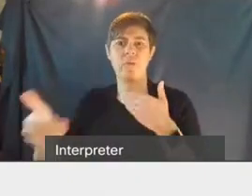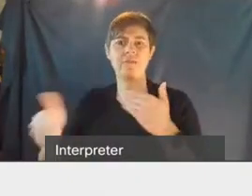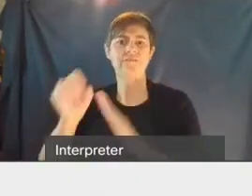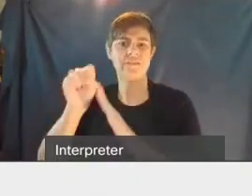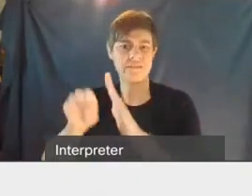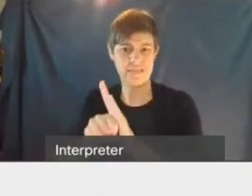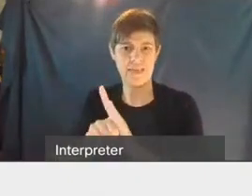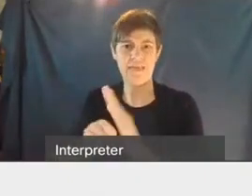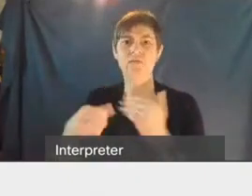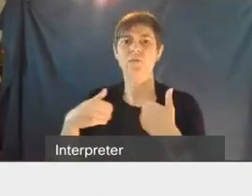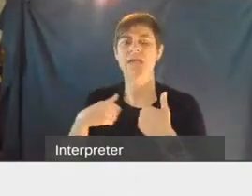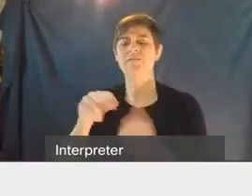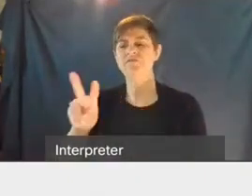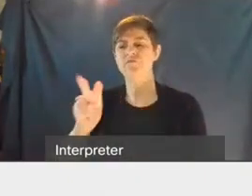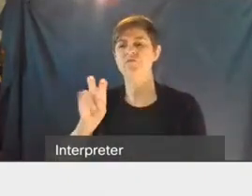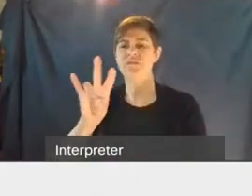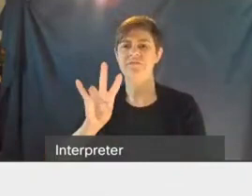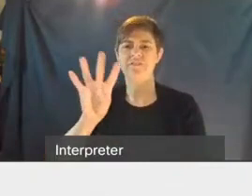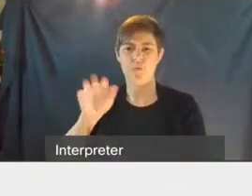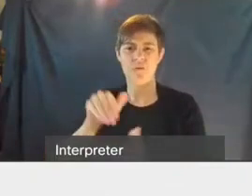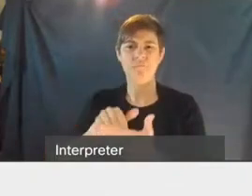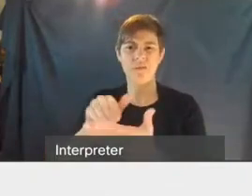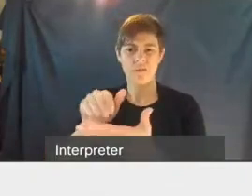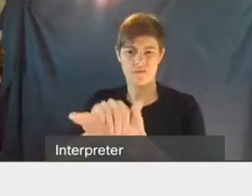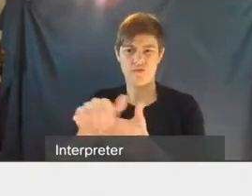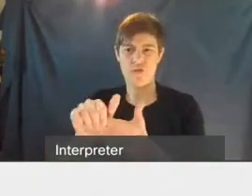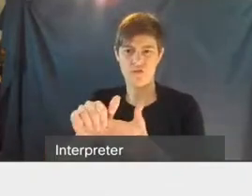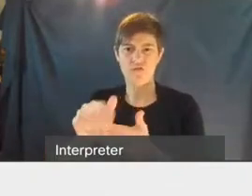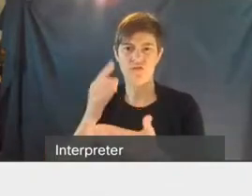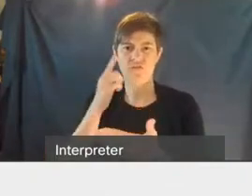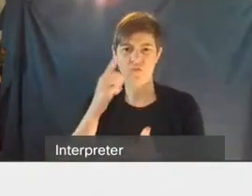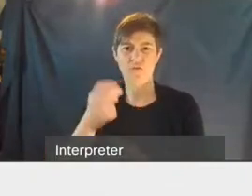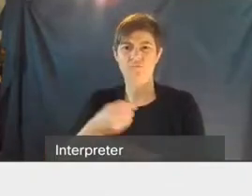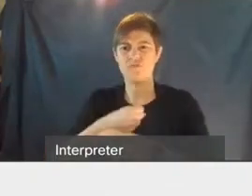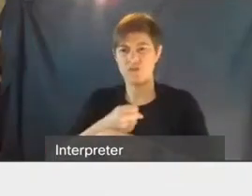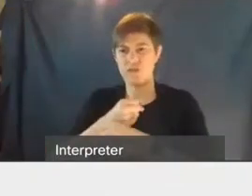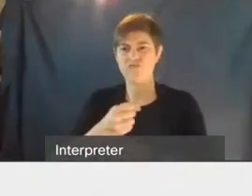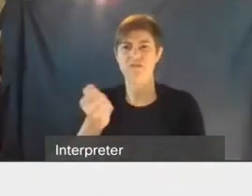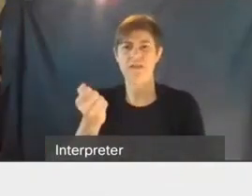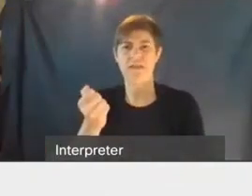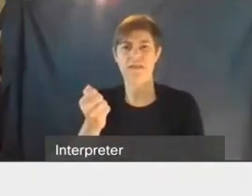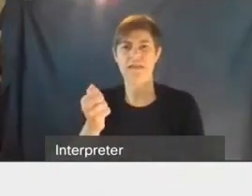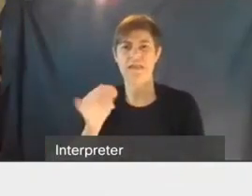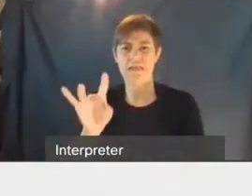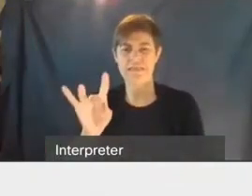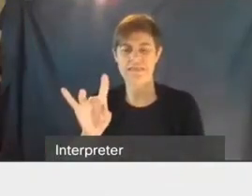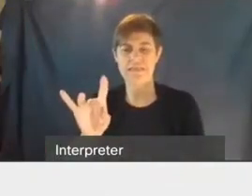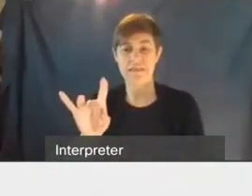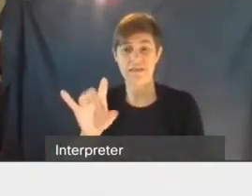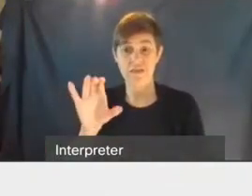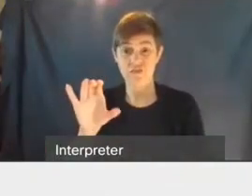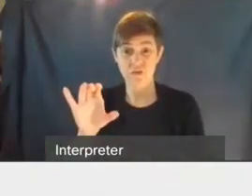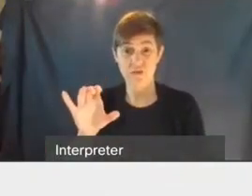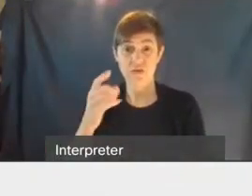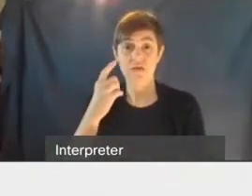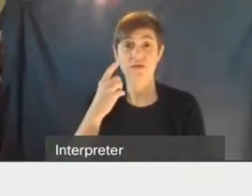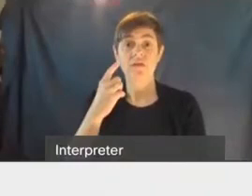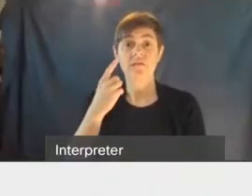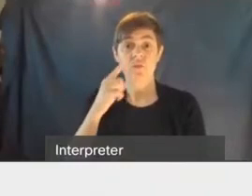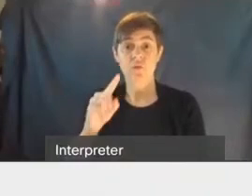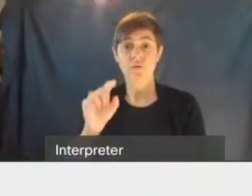has $274 million in production, 1,800 jobs, 4.2% of the